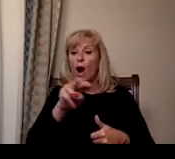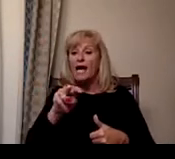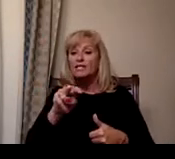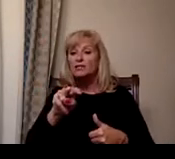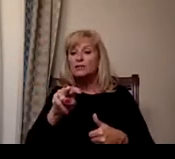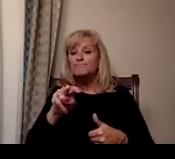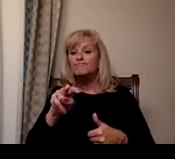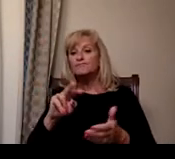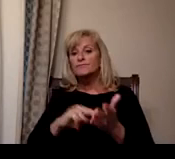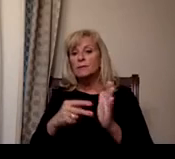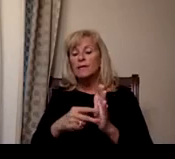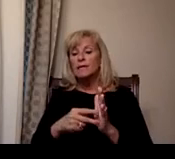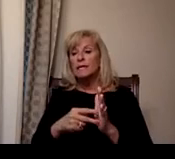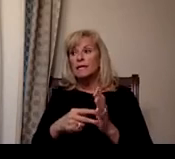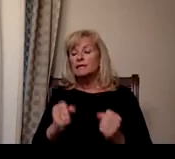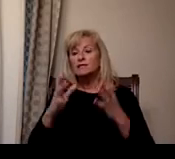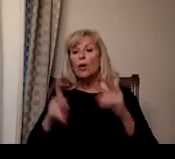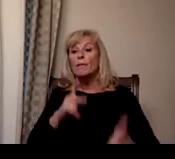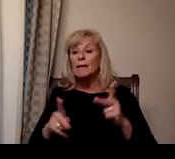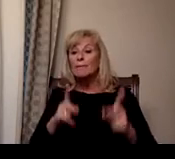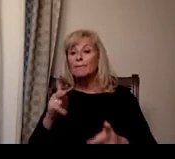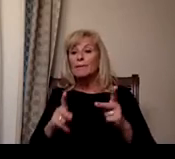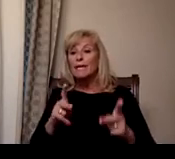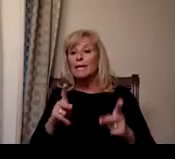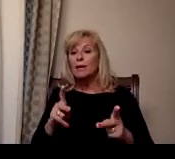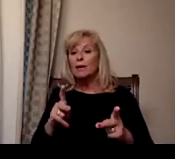know nowadays that so many people become vulnerable